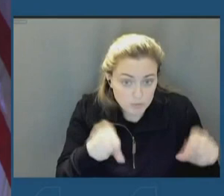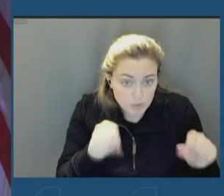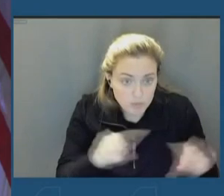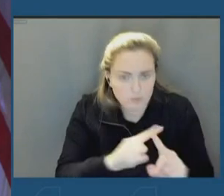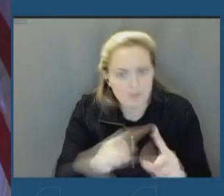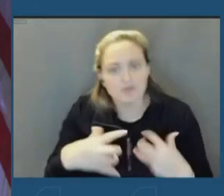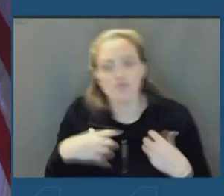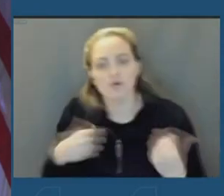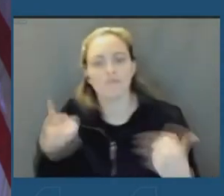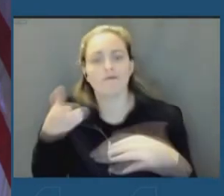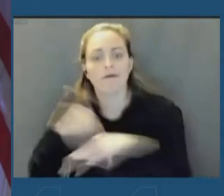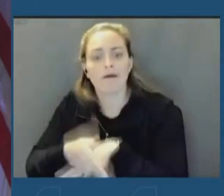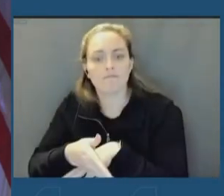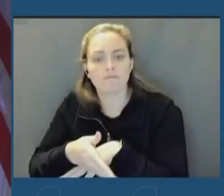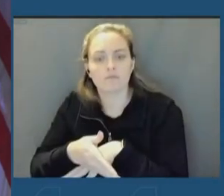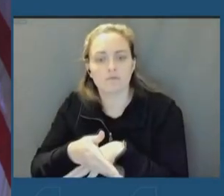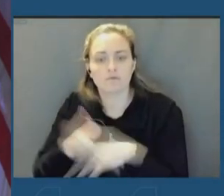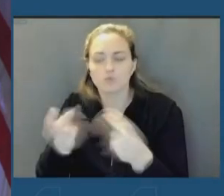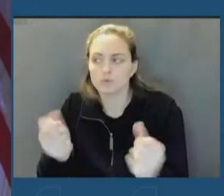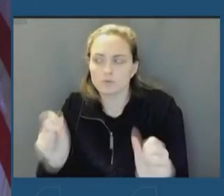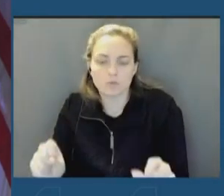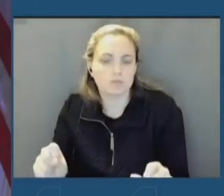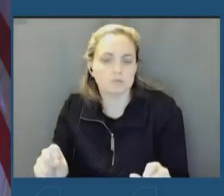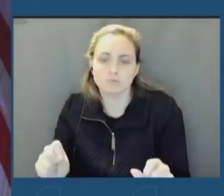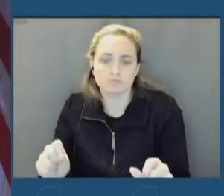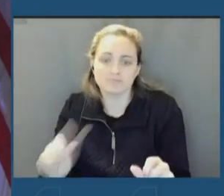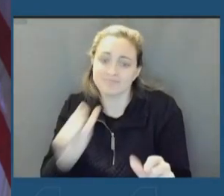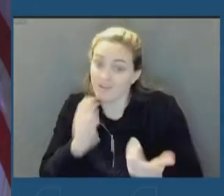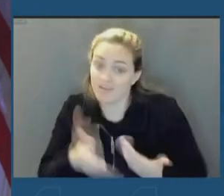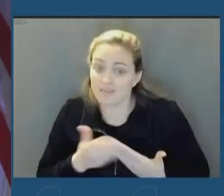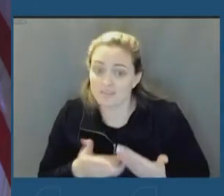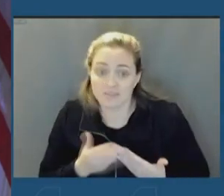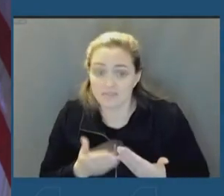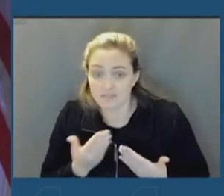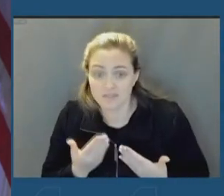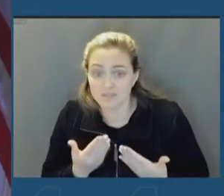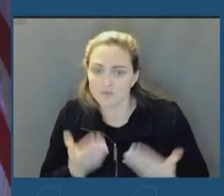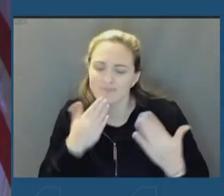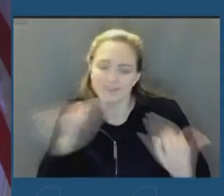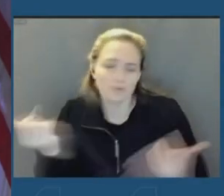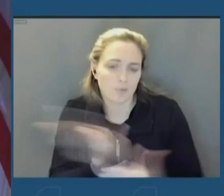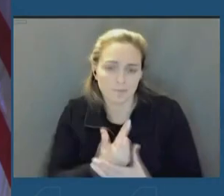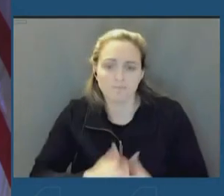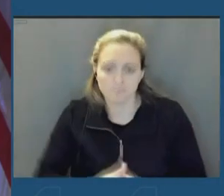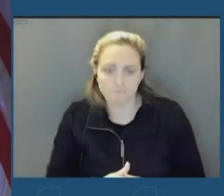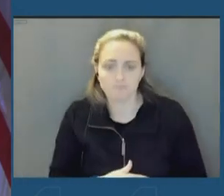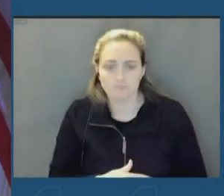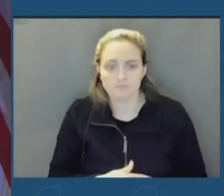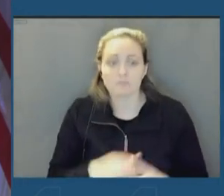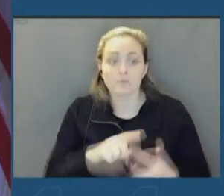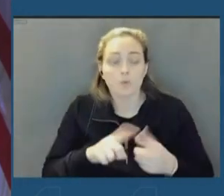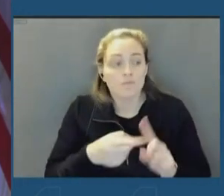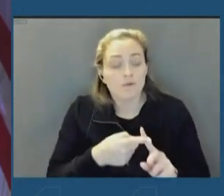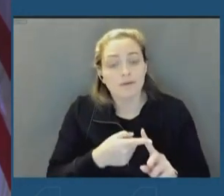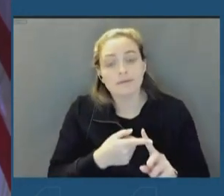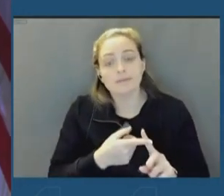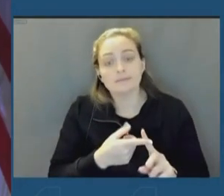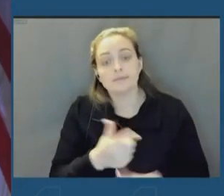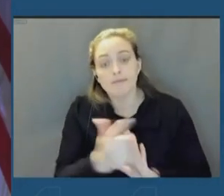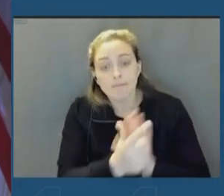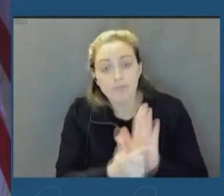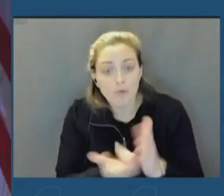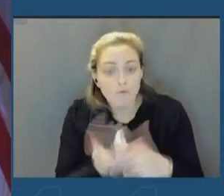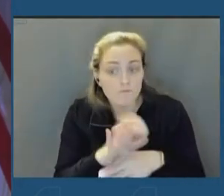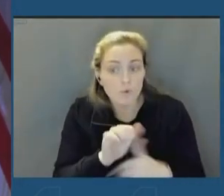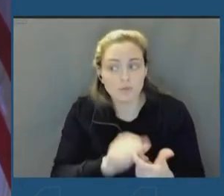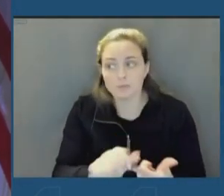recover from it as quickly as possible. And it was not an easy task, so I thank each and every one of you. To our friends in law enforcement, New York State Police,